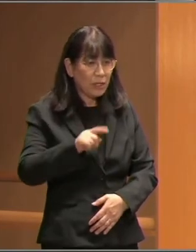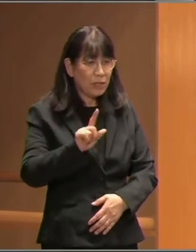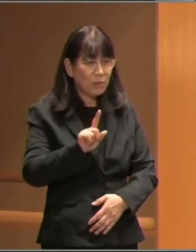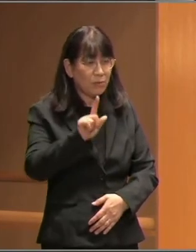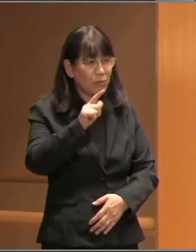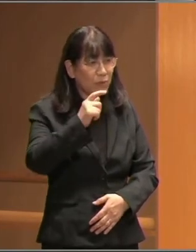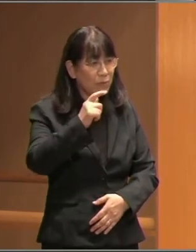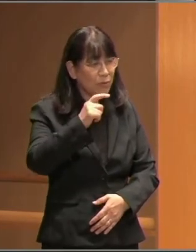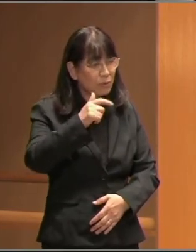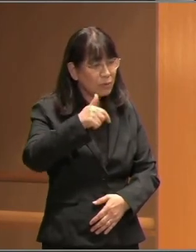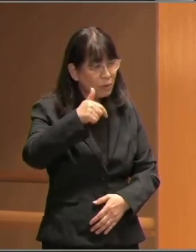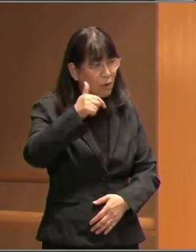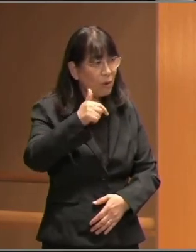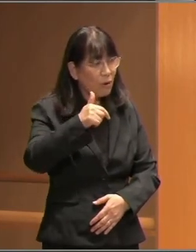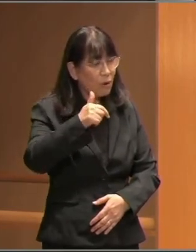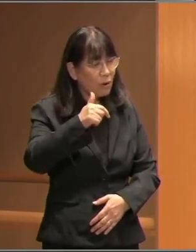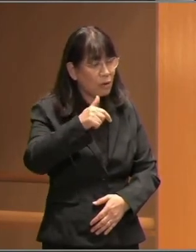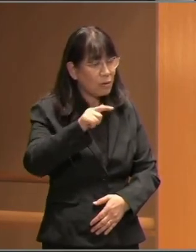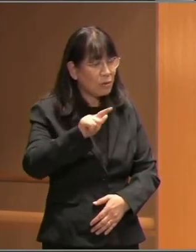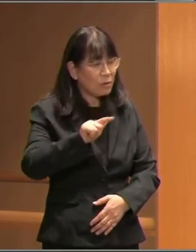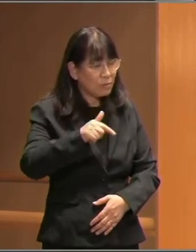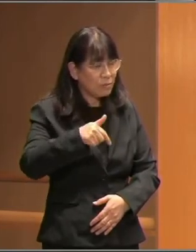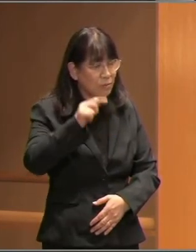This is a polypropylene CNF